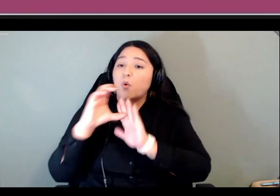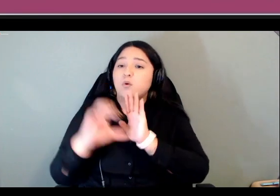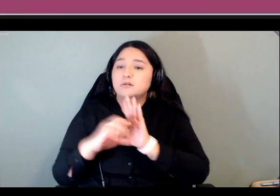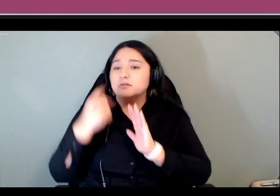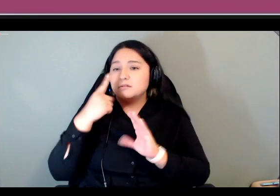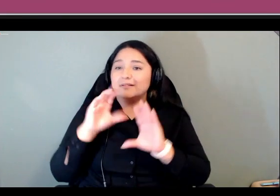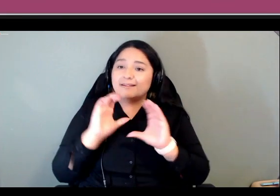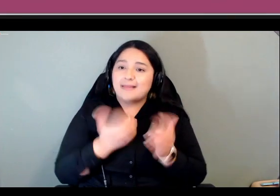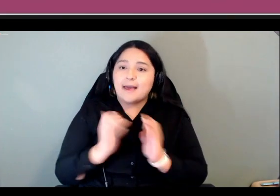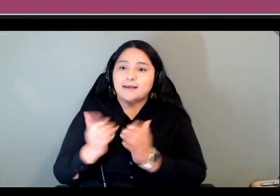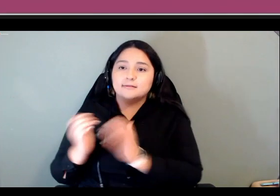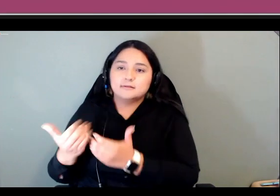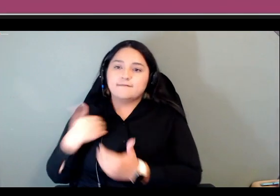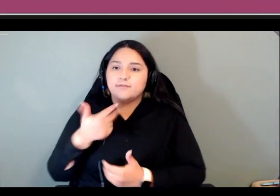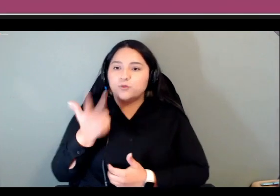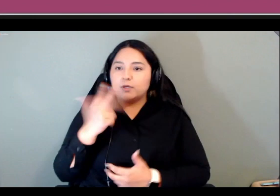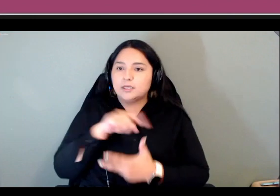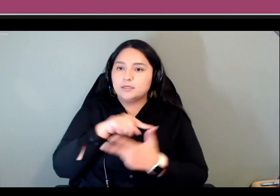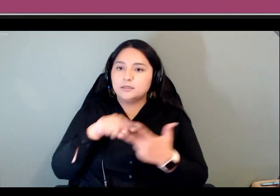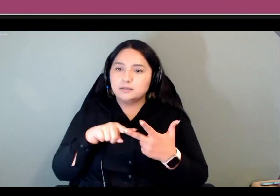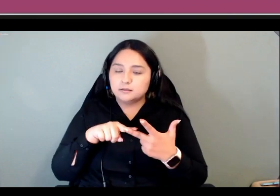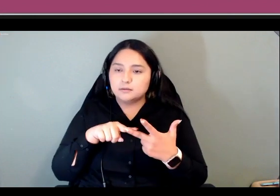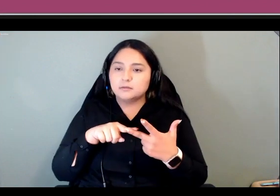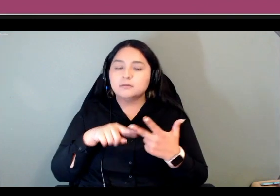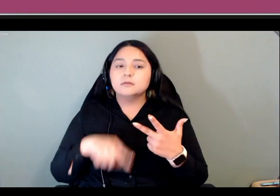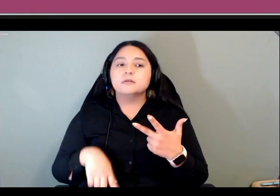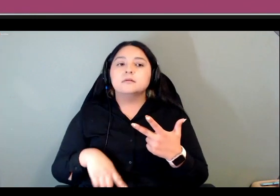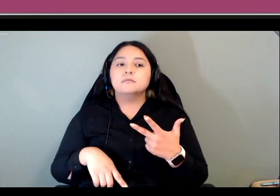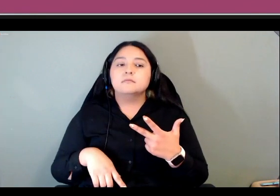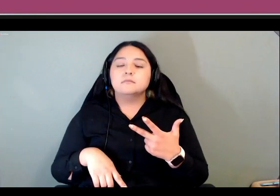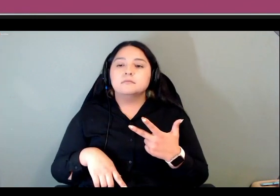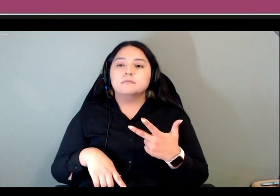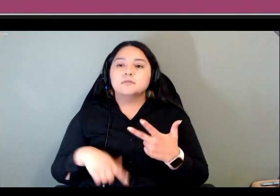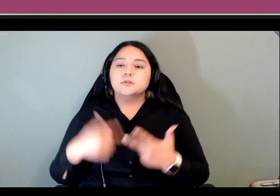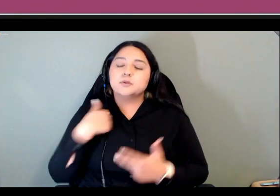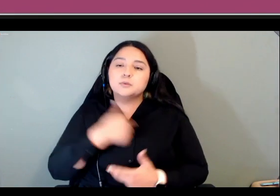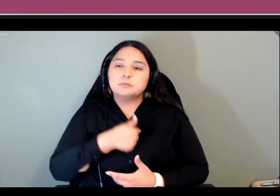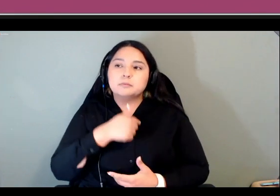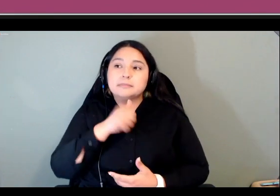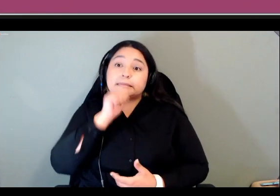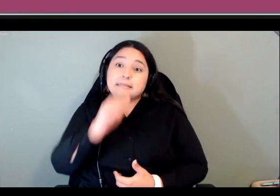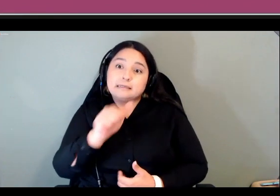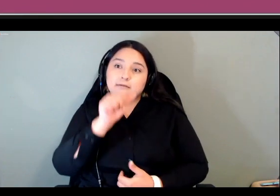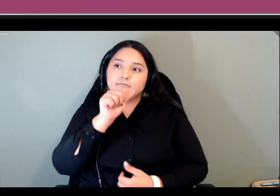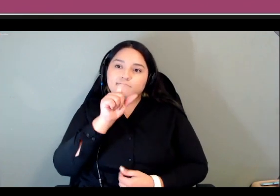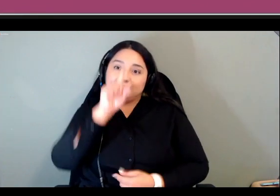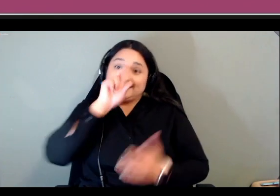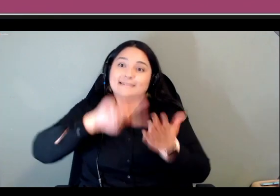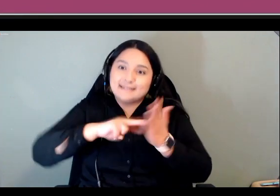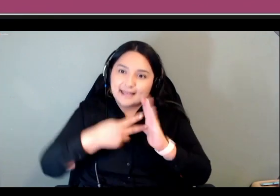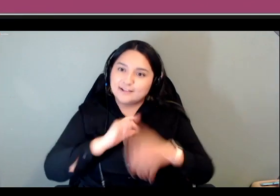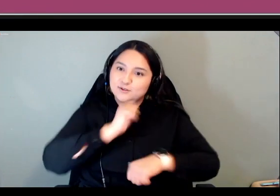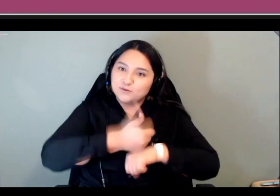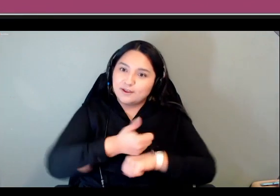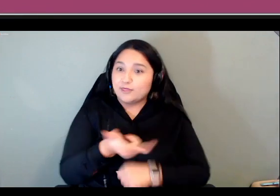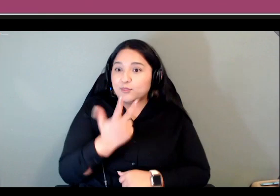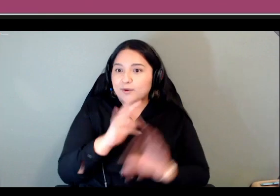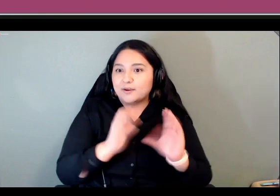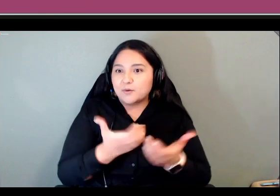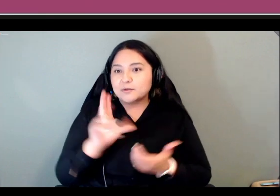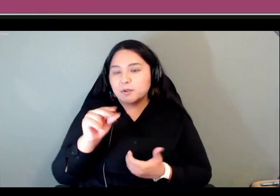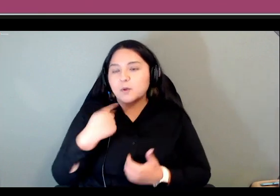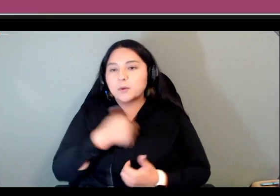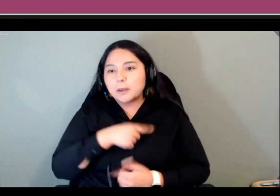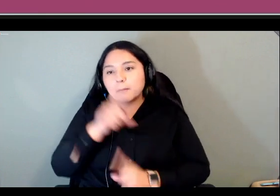actually are 3. So we didn't intend to create 3 courses. We just set out to do